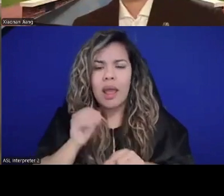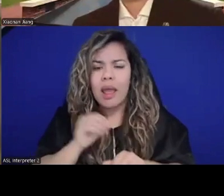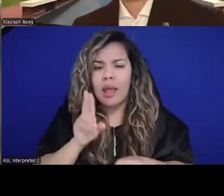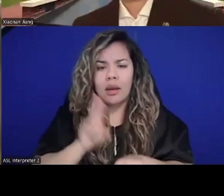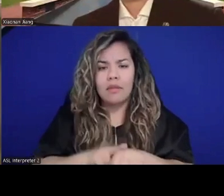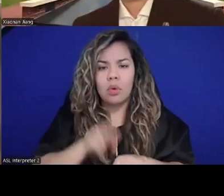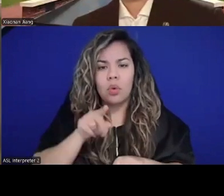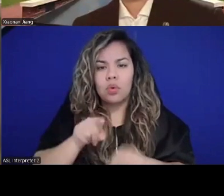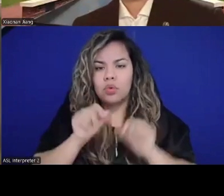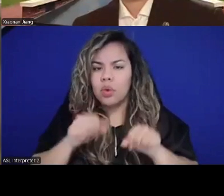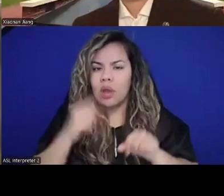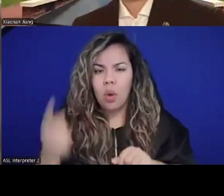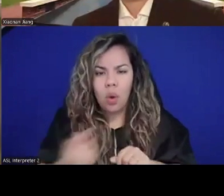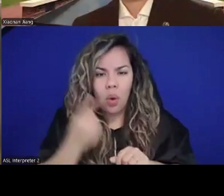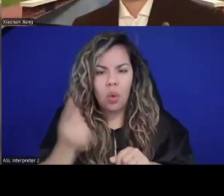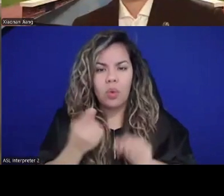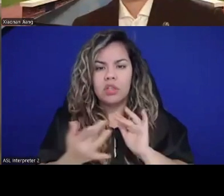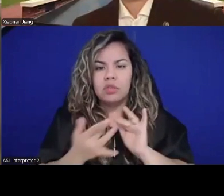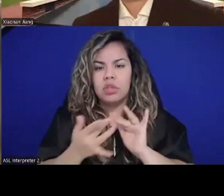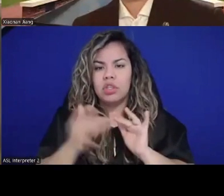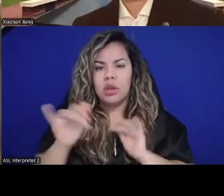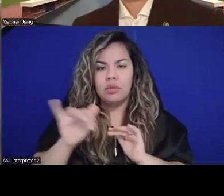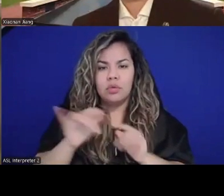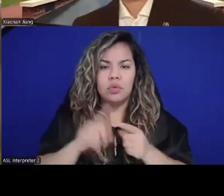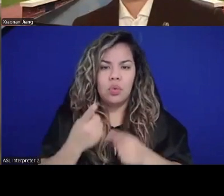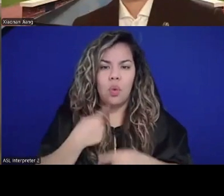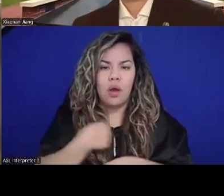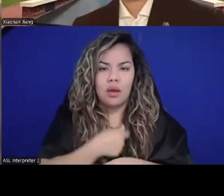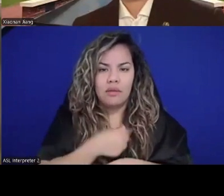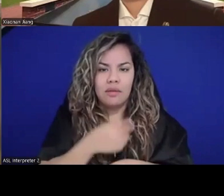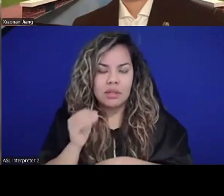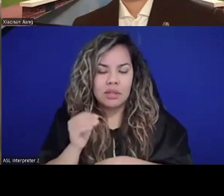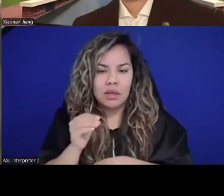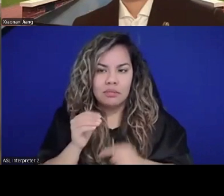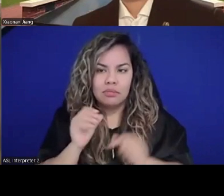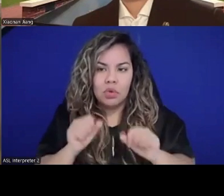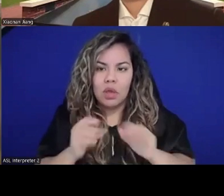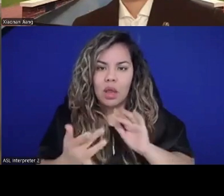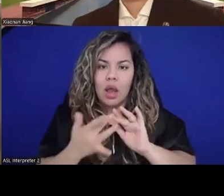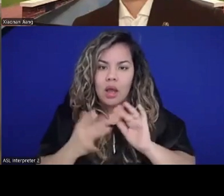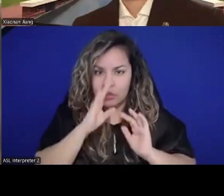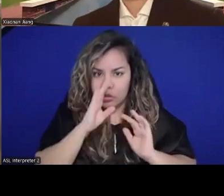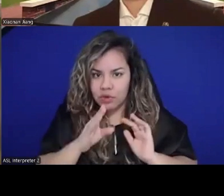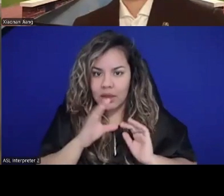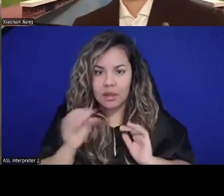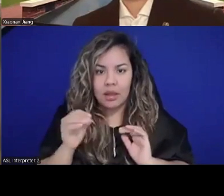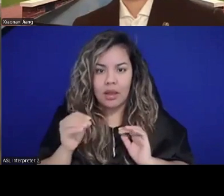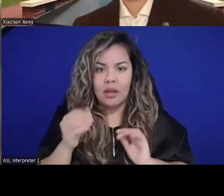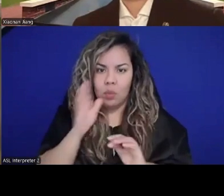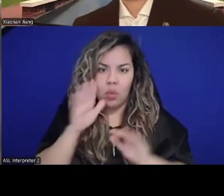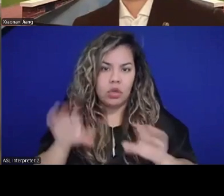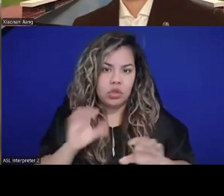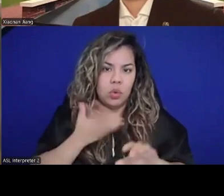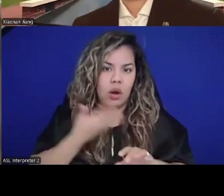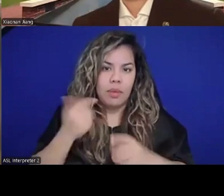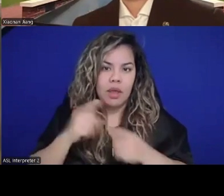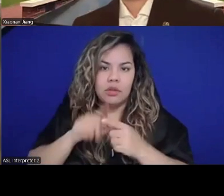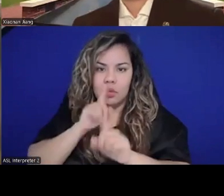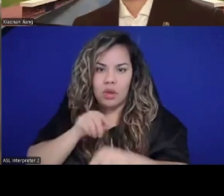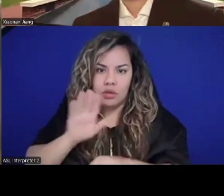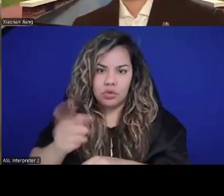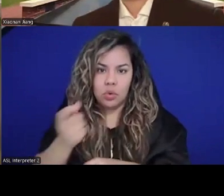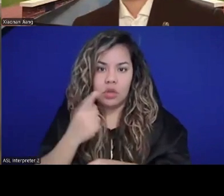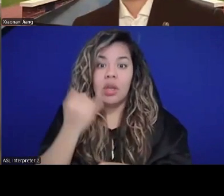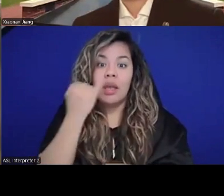can always reach out to one of us directly, and then we will do our best to answer your question. If the